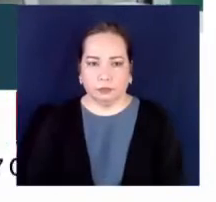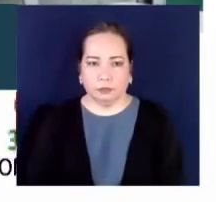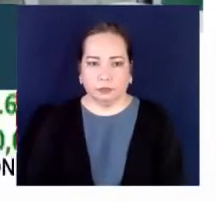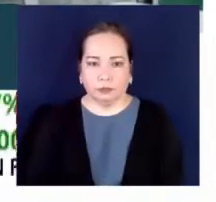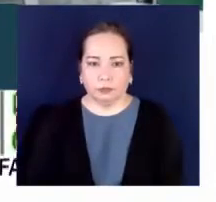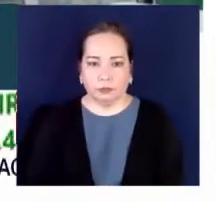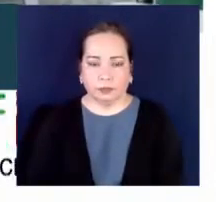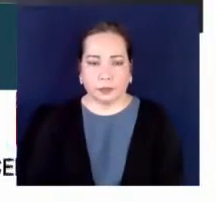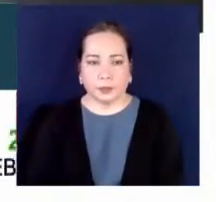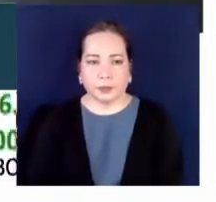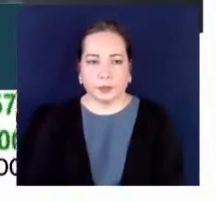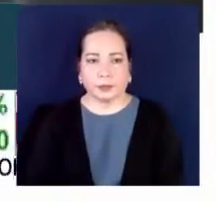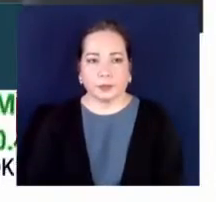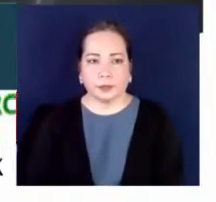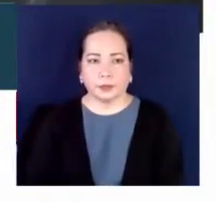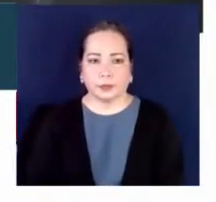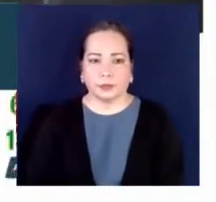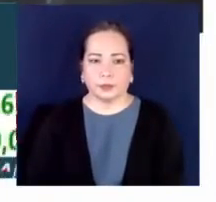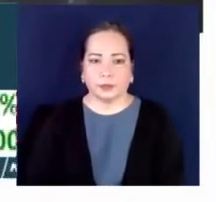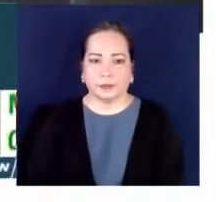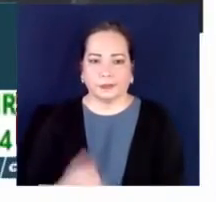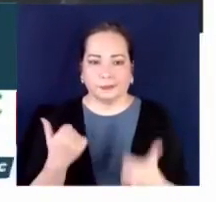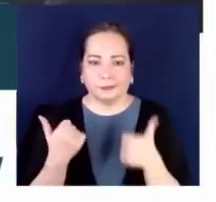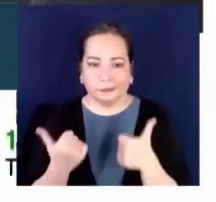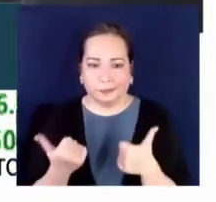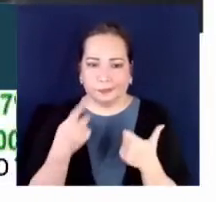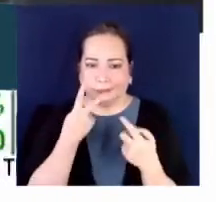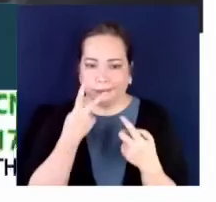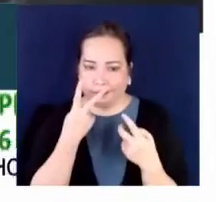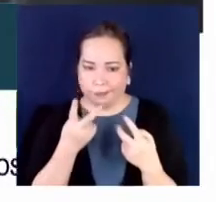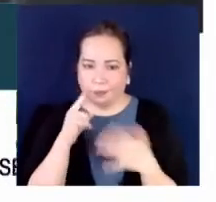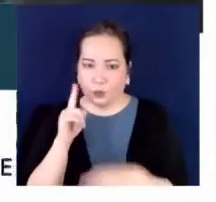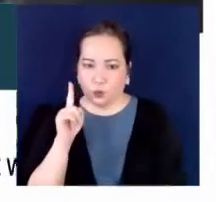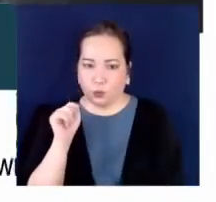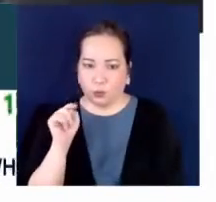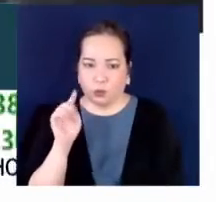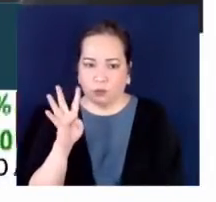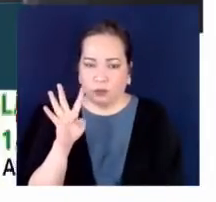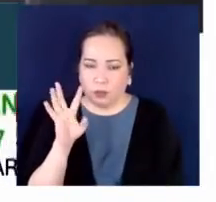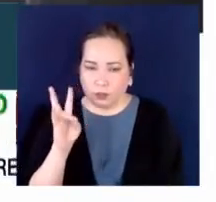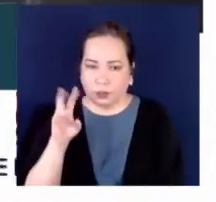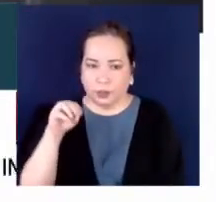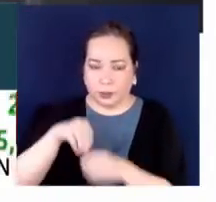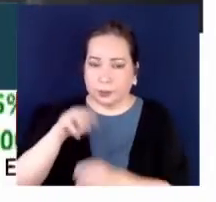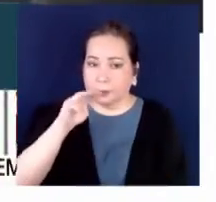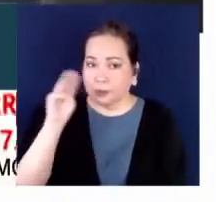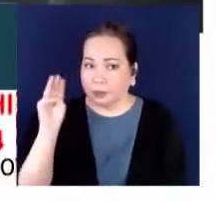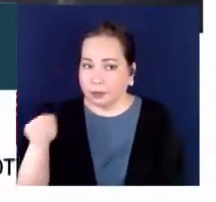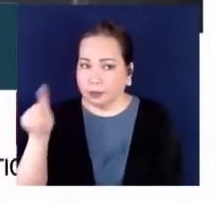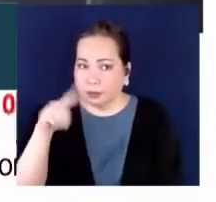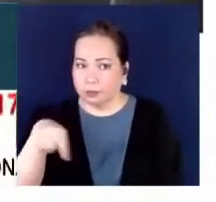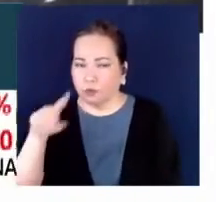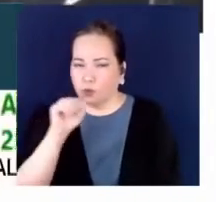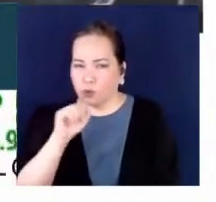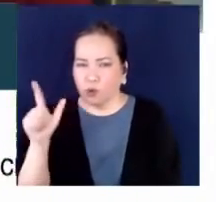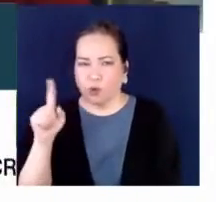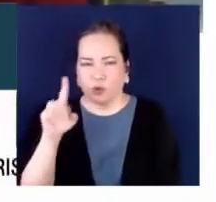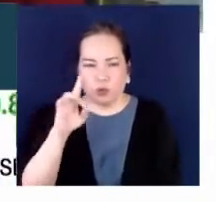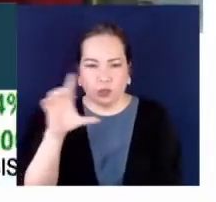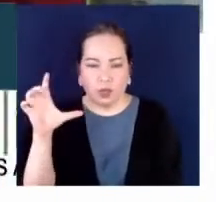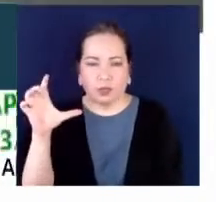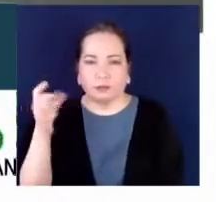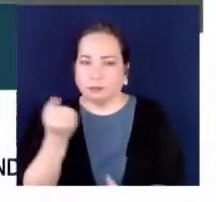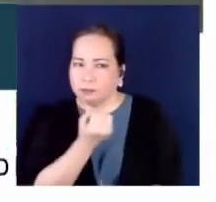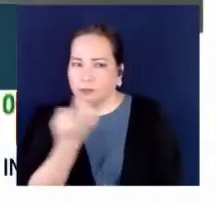1.46 for Metro Manila. So if you say you have a 1.46 in Metro Manila, for every 100 cases, you are